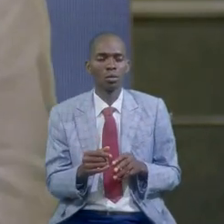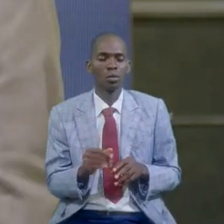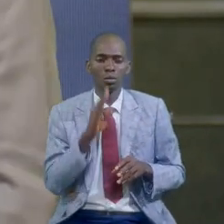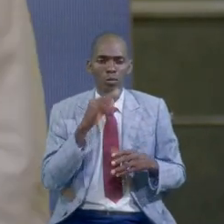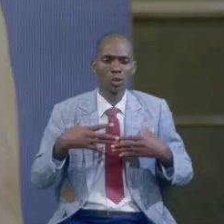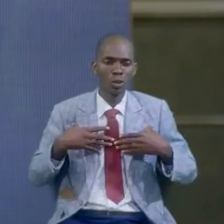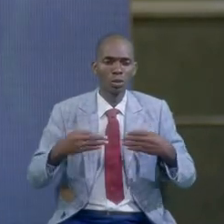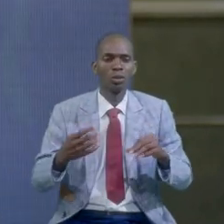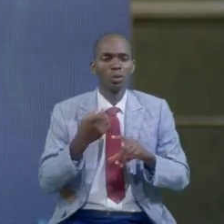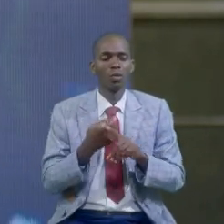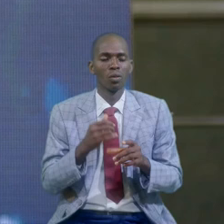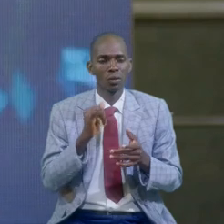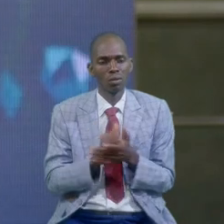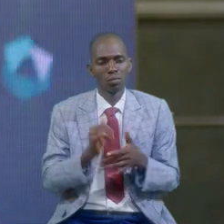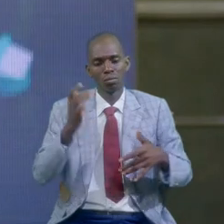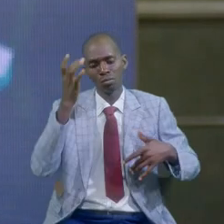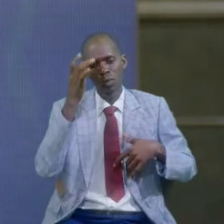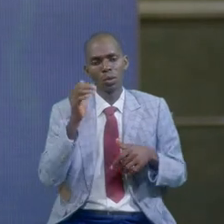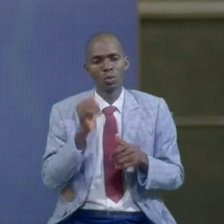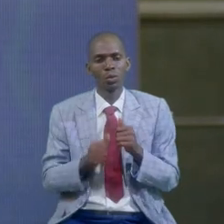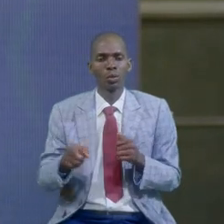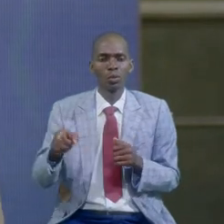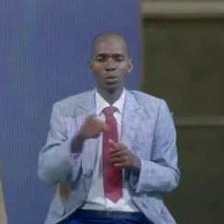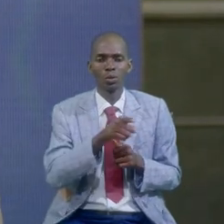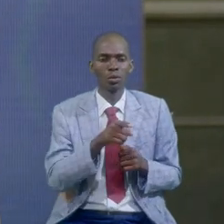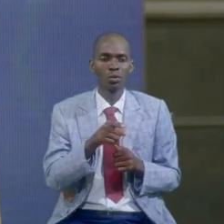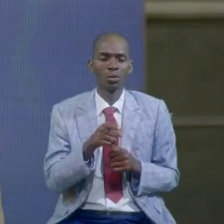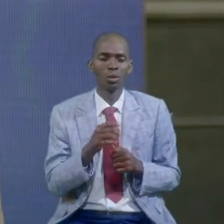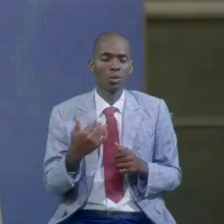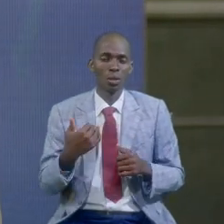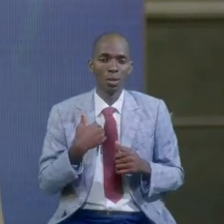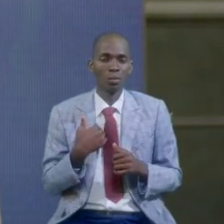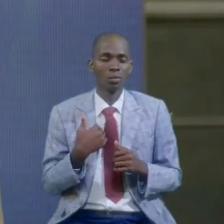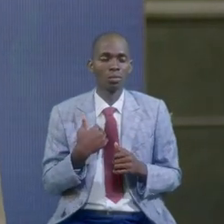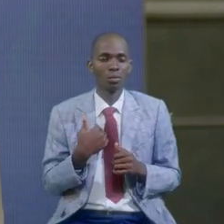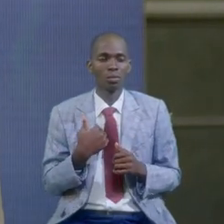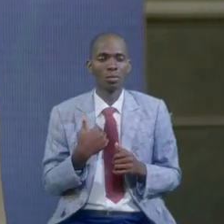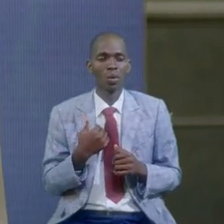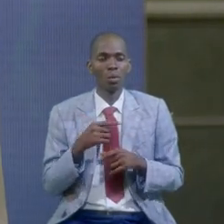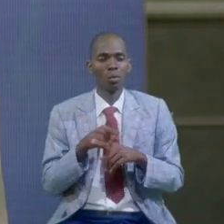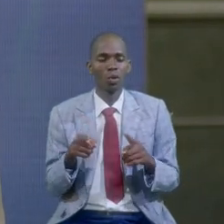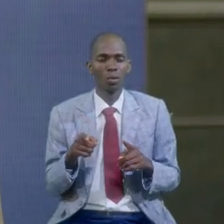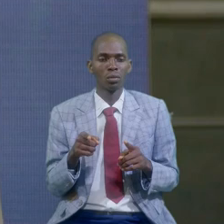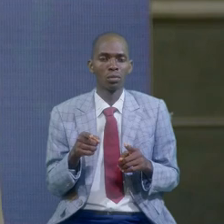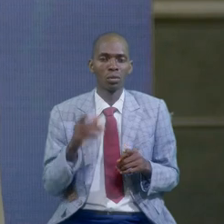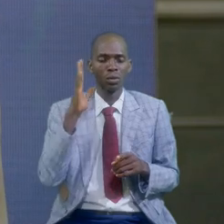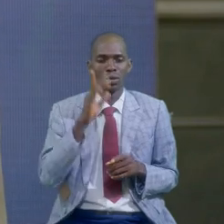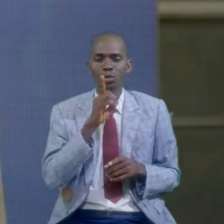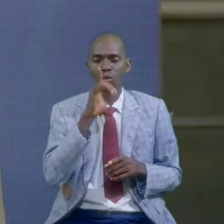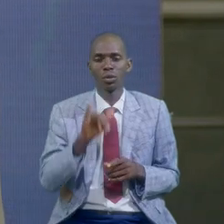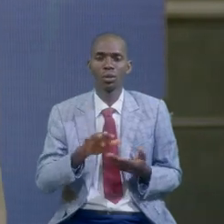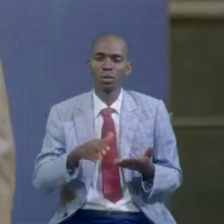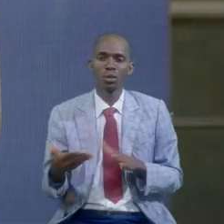that bed on which thou art gone up, but shall surely